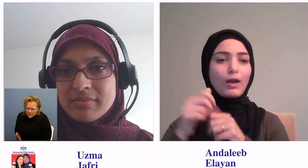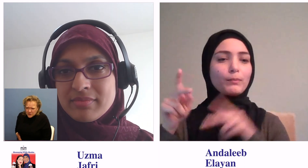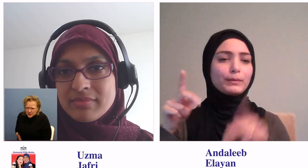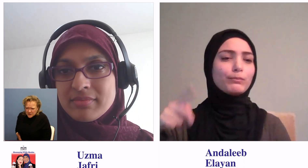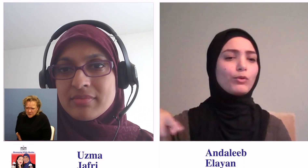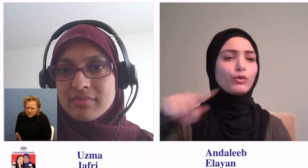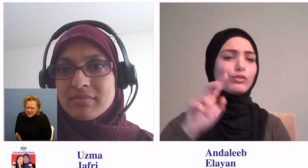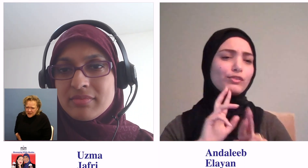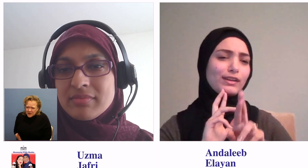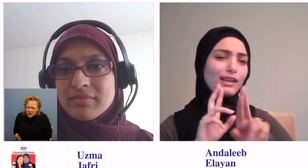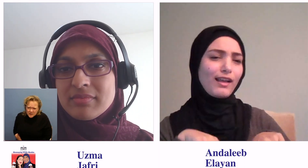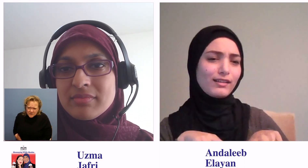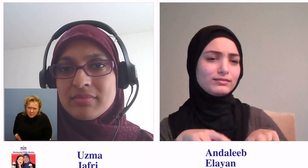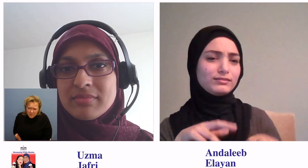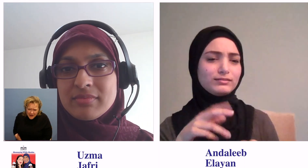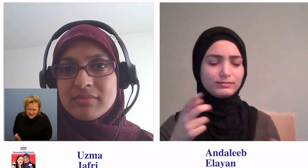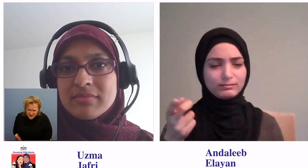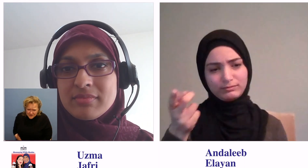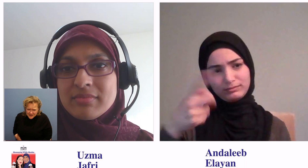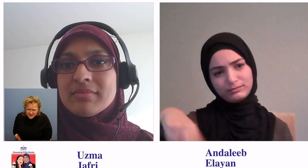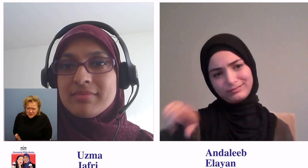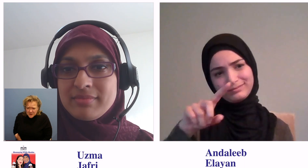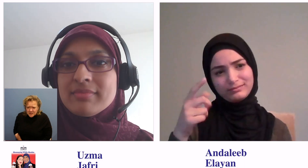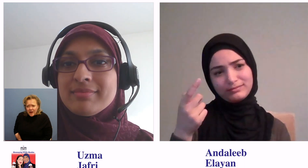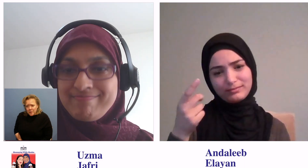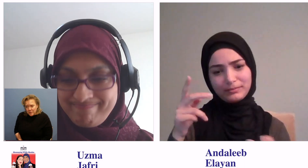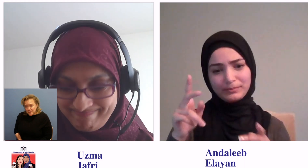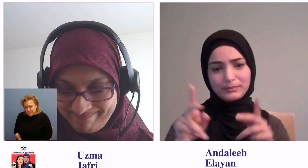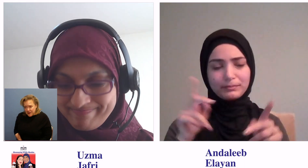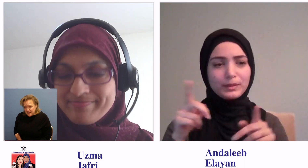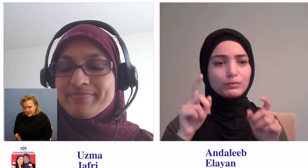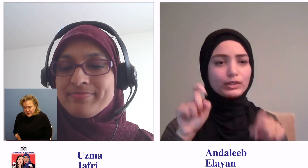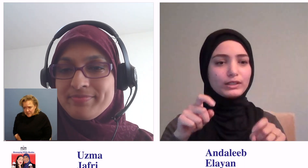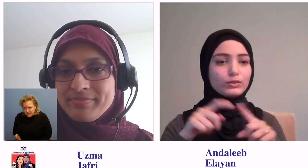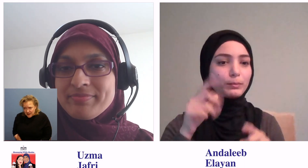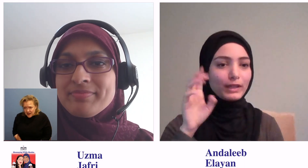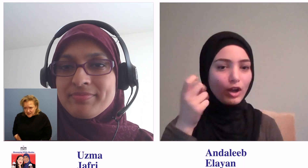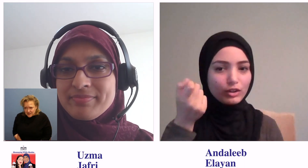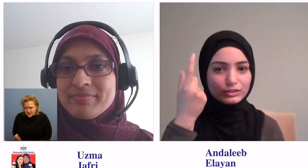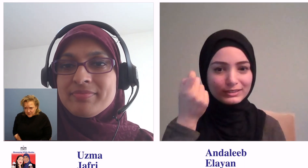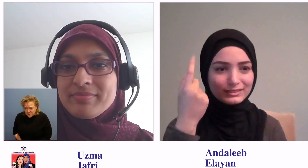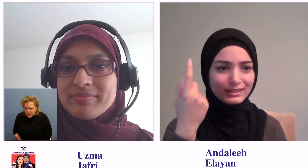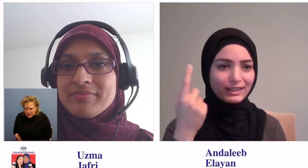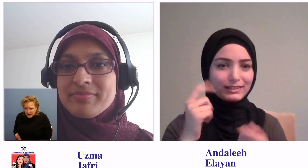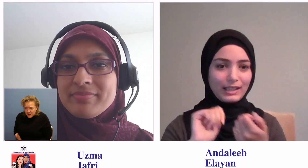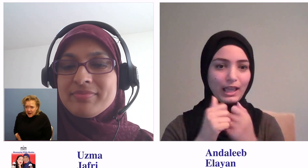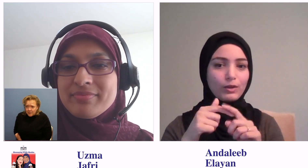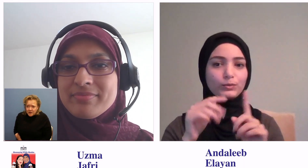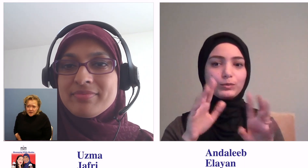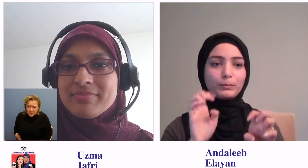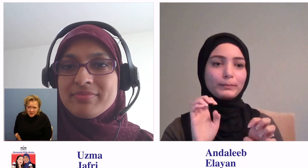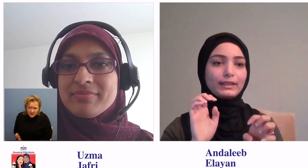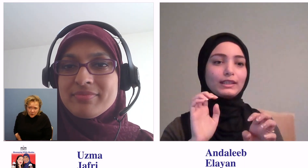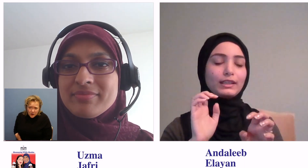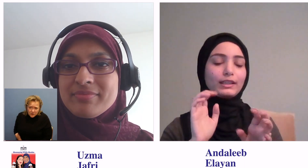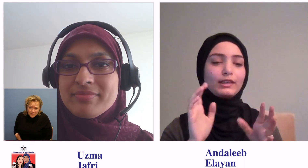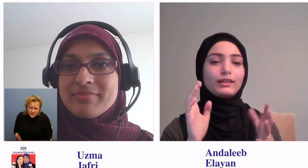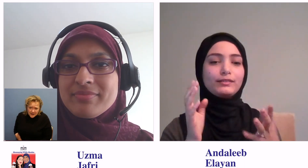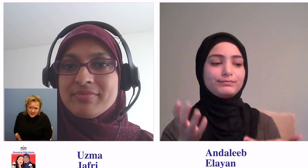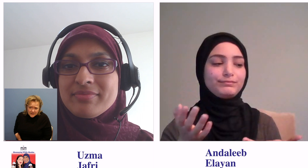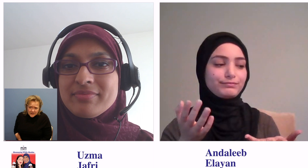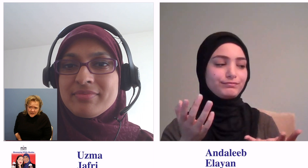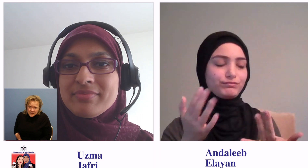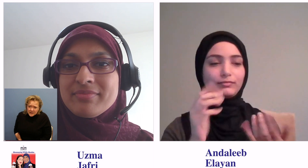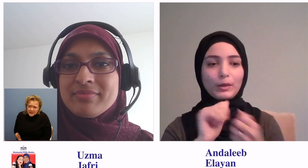or are frustrating to me, but it's not because of my deafness. It's because of how people respond to me as a deaf person. And because maybe they don't